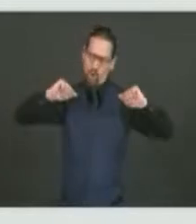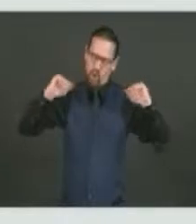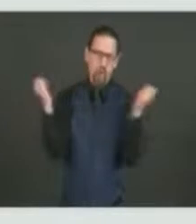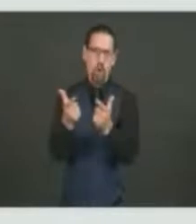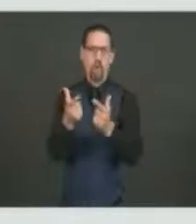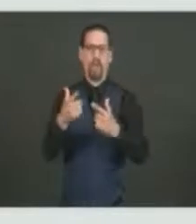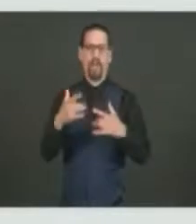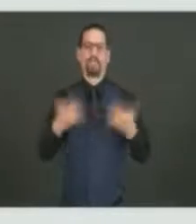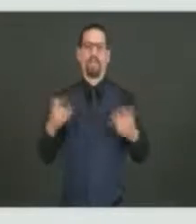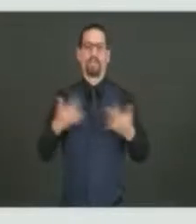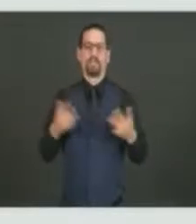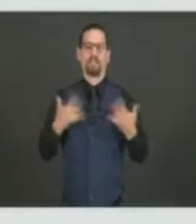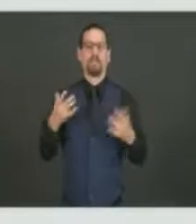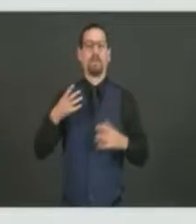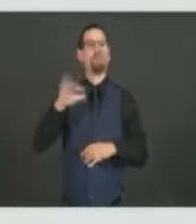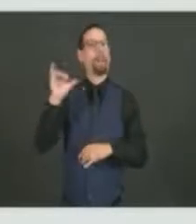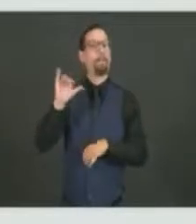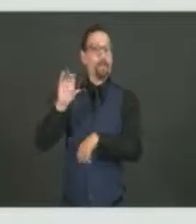worship.